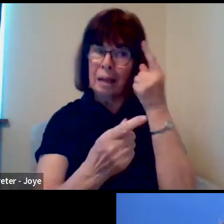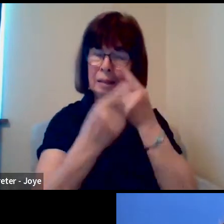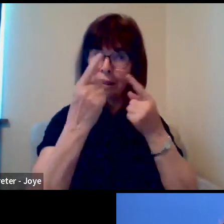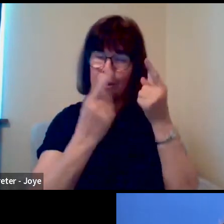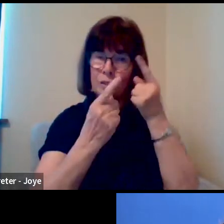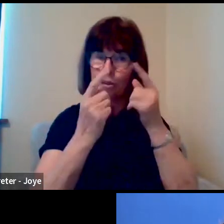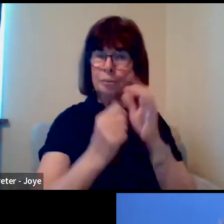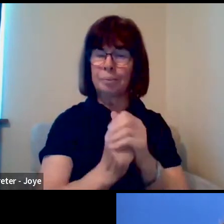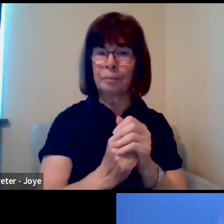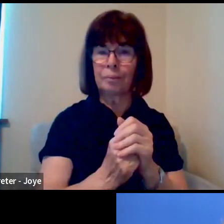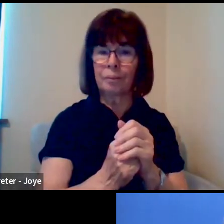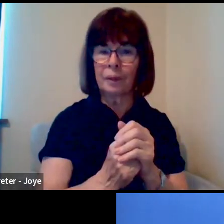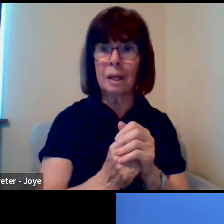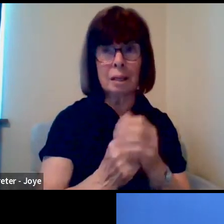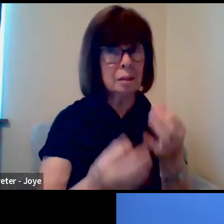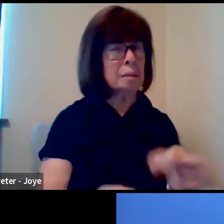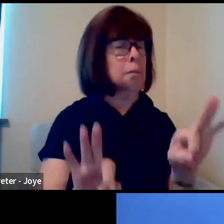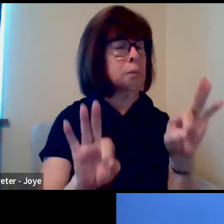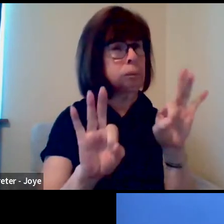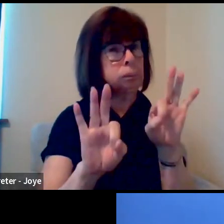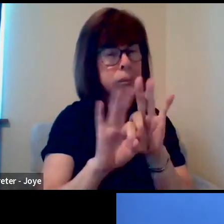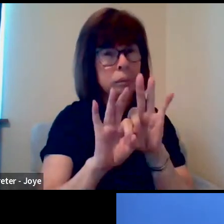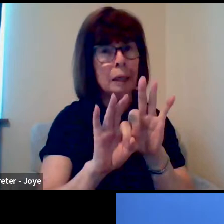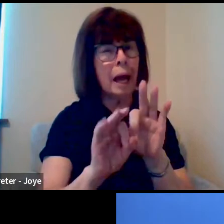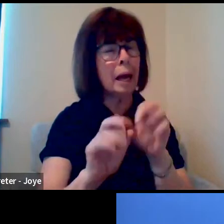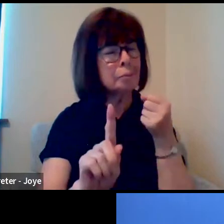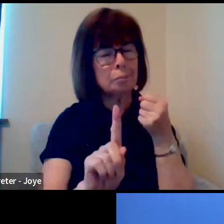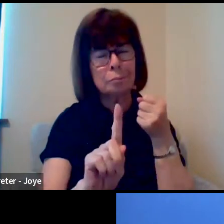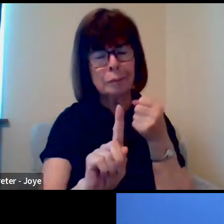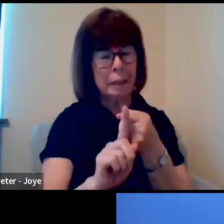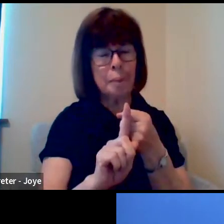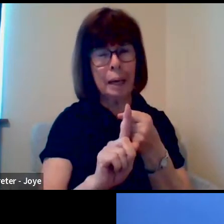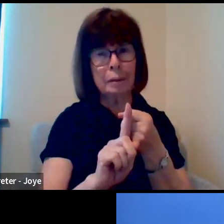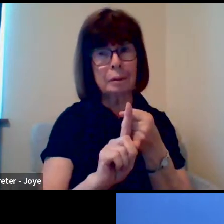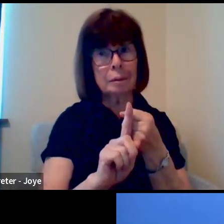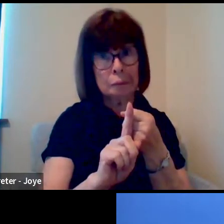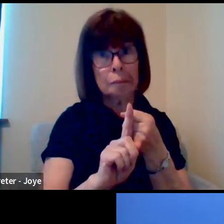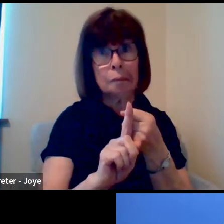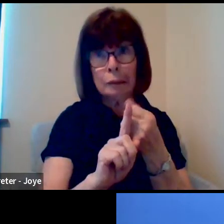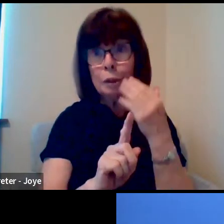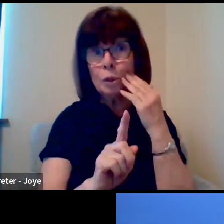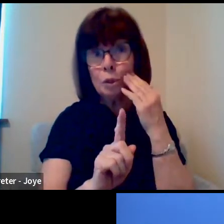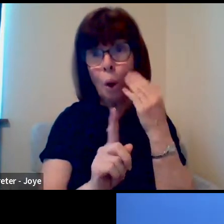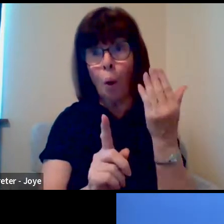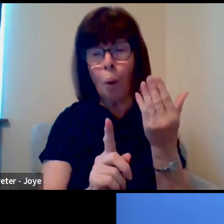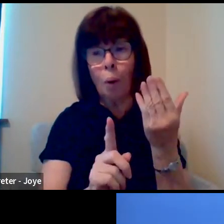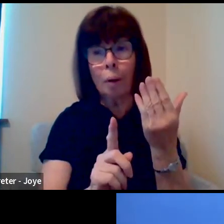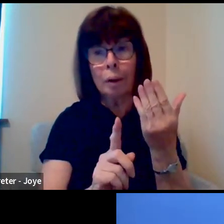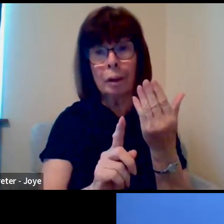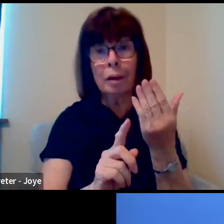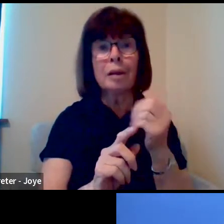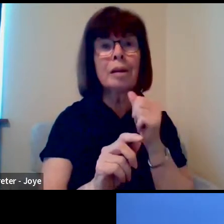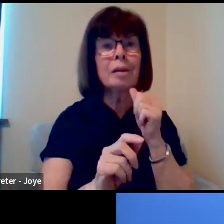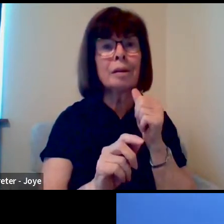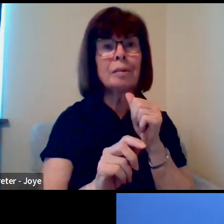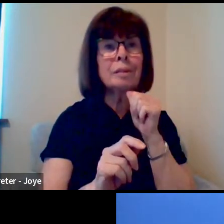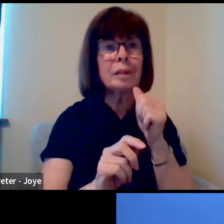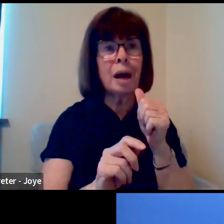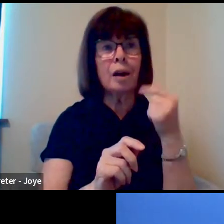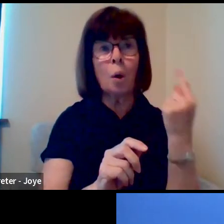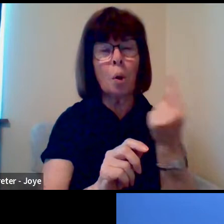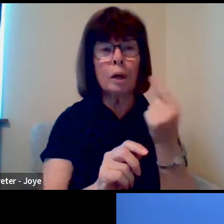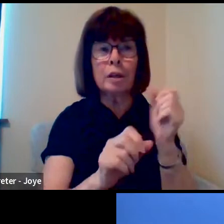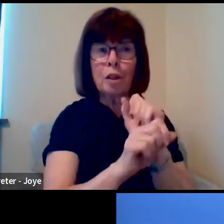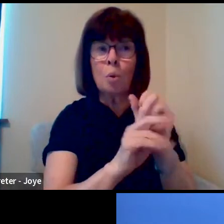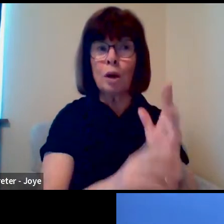of such significance. And again, it impacts, you know, not just that frontline worker, but those families associated